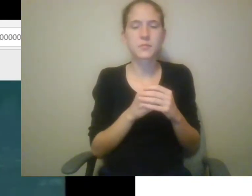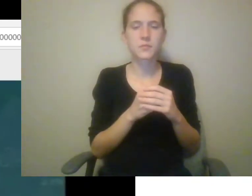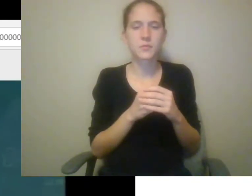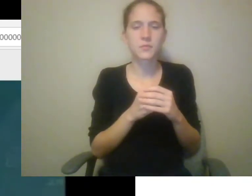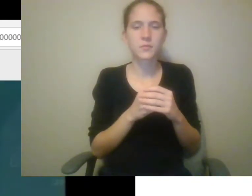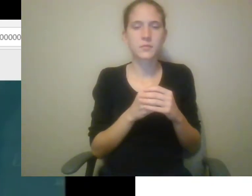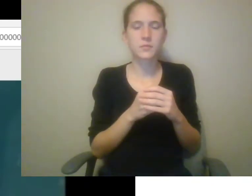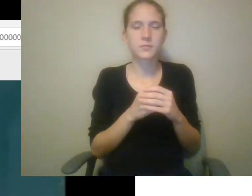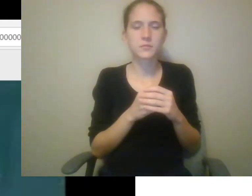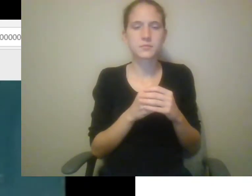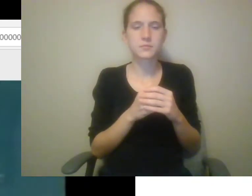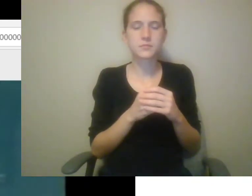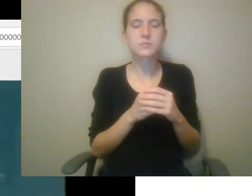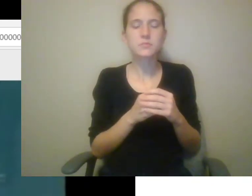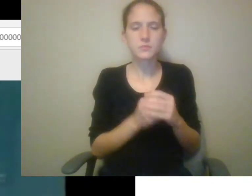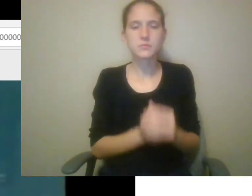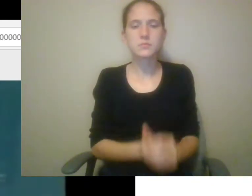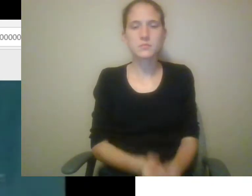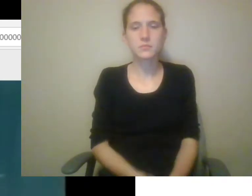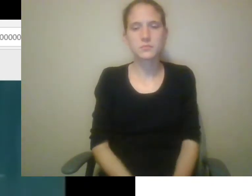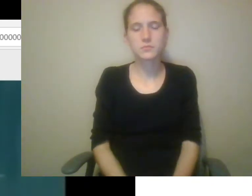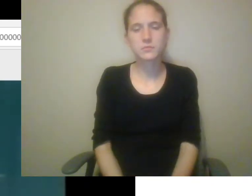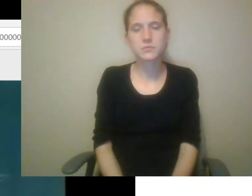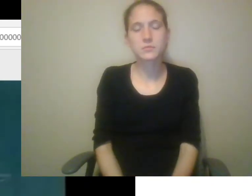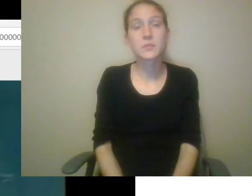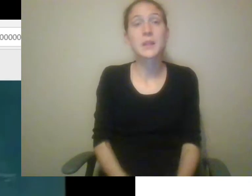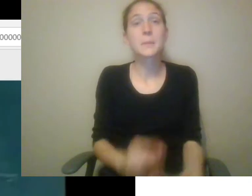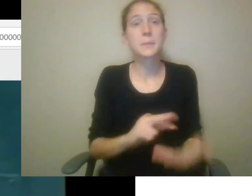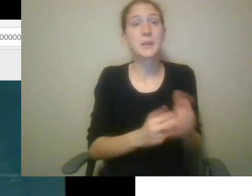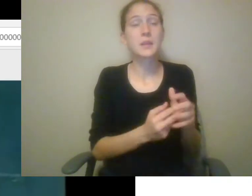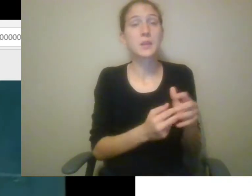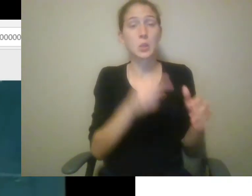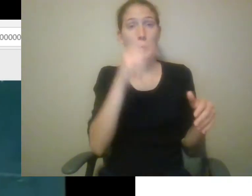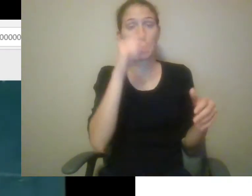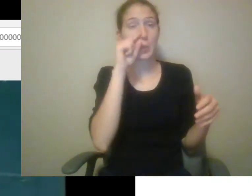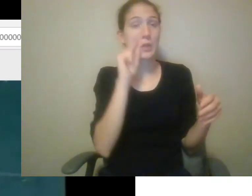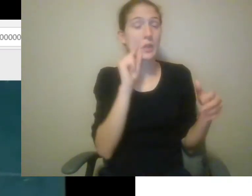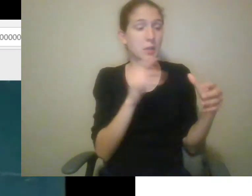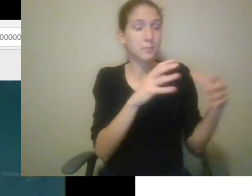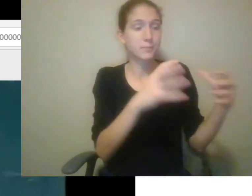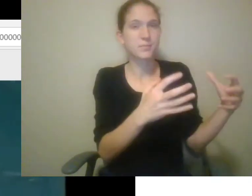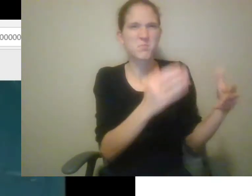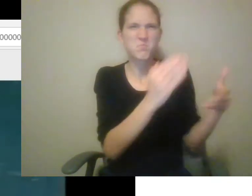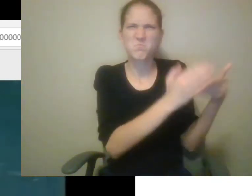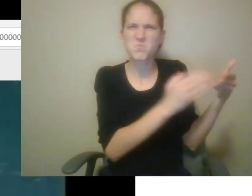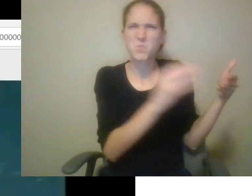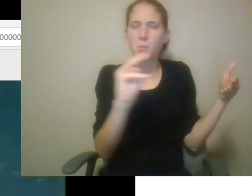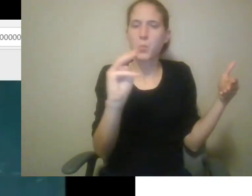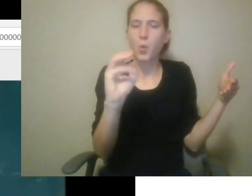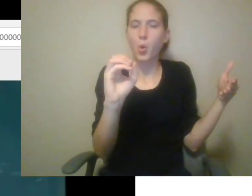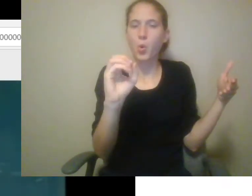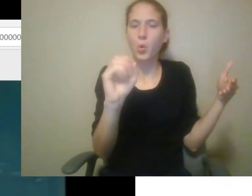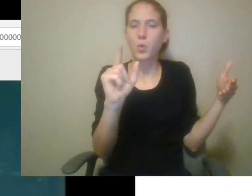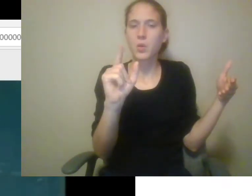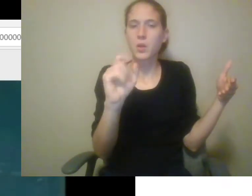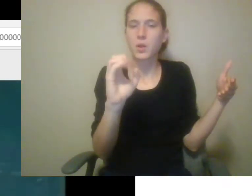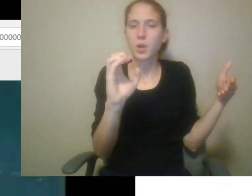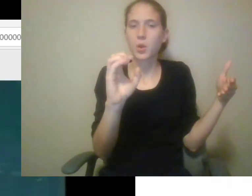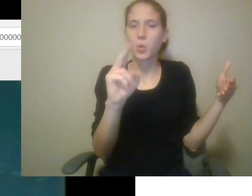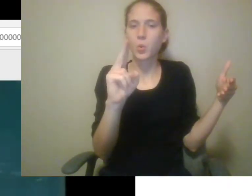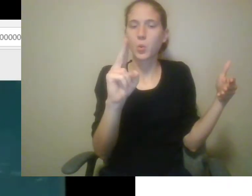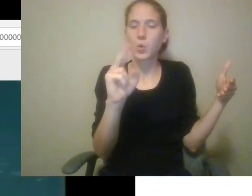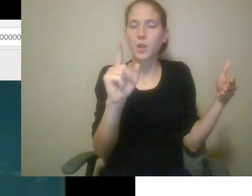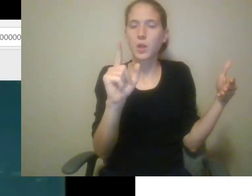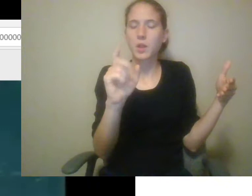literally smelling or experiencing molecules, parts of that material. So when you smell the